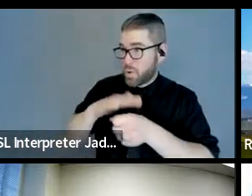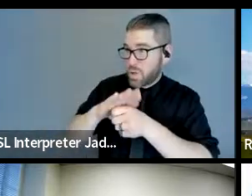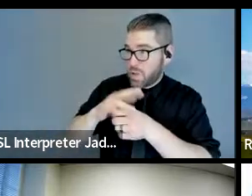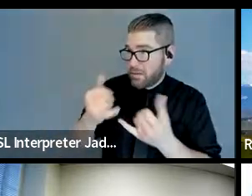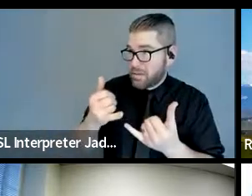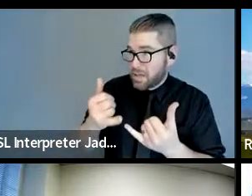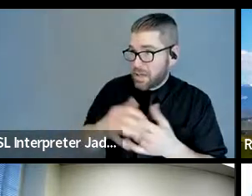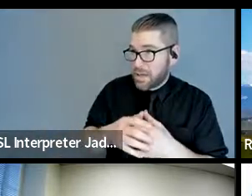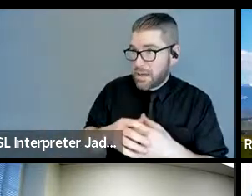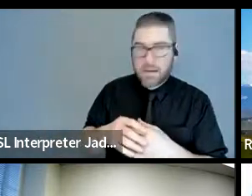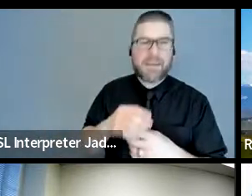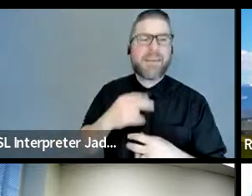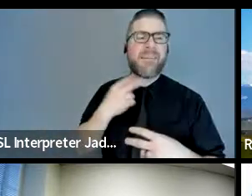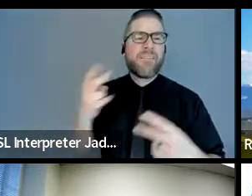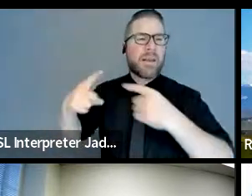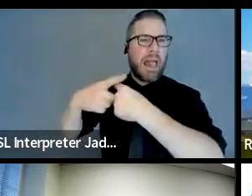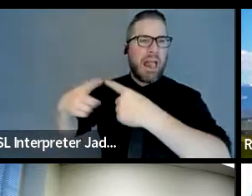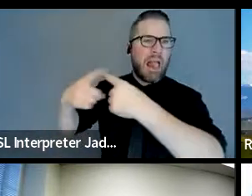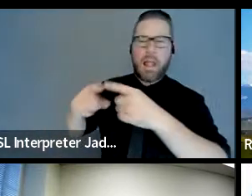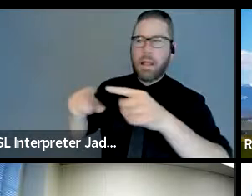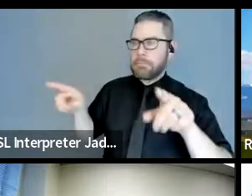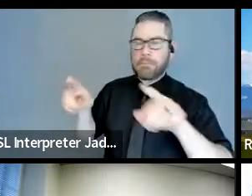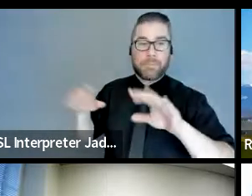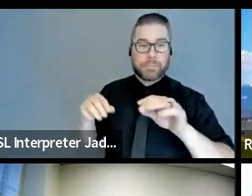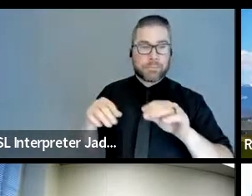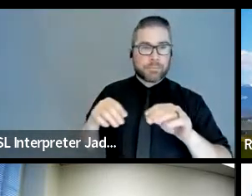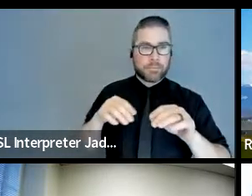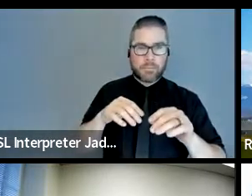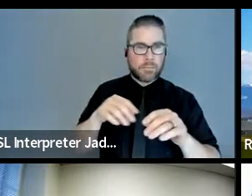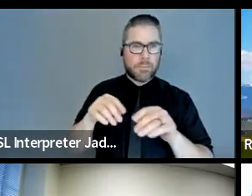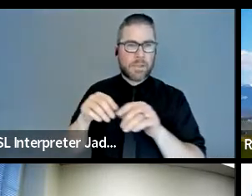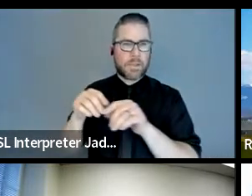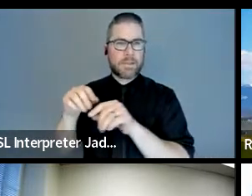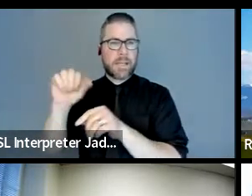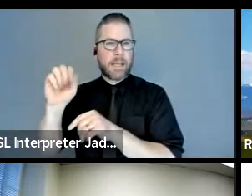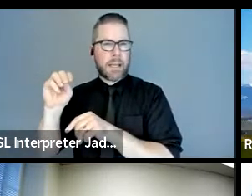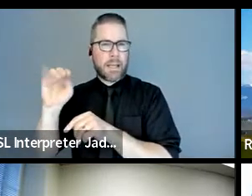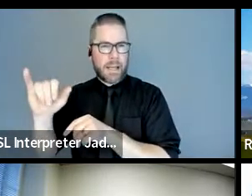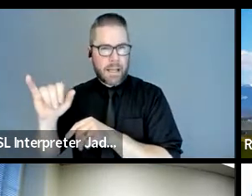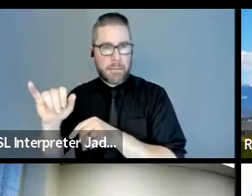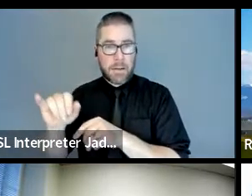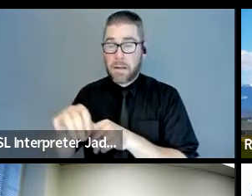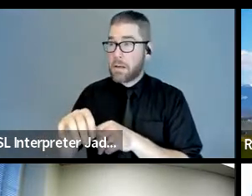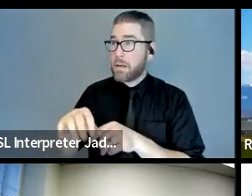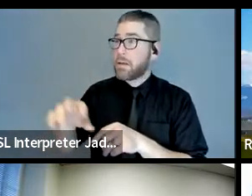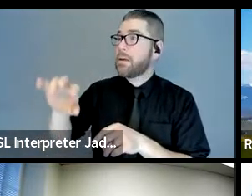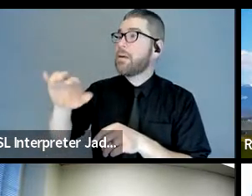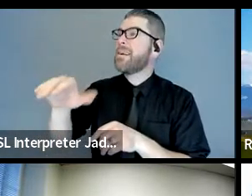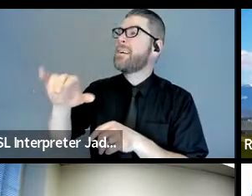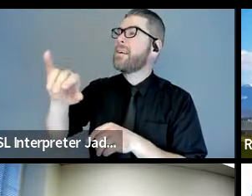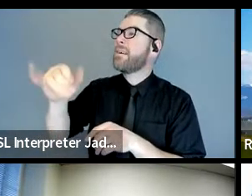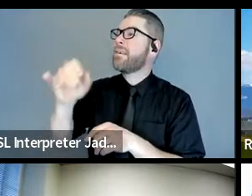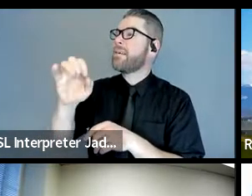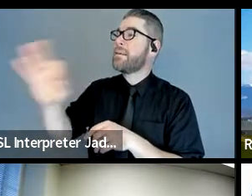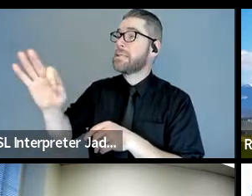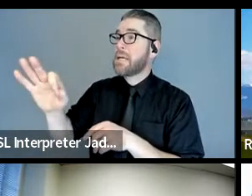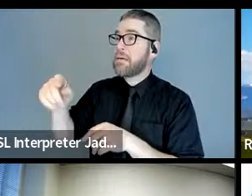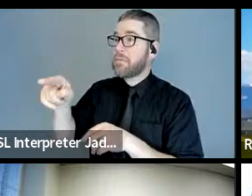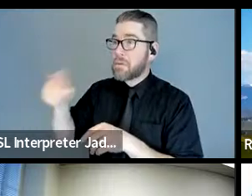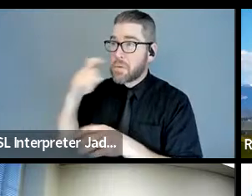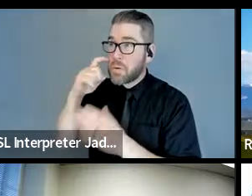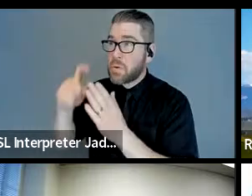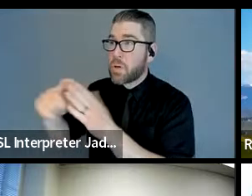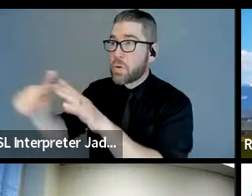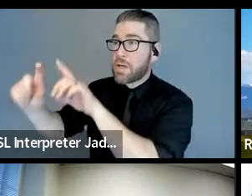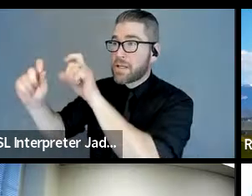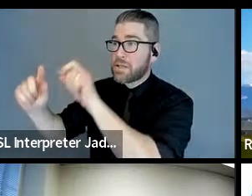much, I'll Rob. just Amy, before we jump in, I'm not sure, Jeff, if you've seen questions, so I'd like to read some of those questions